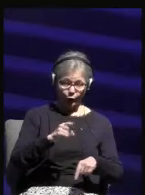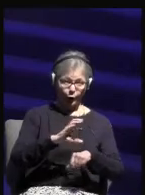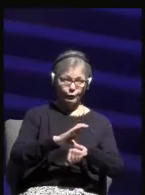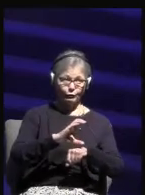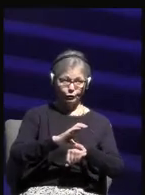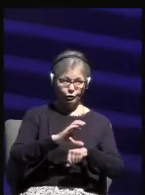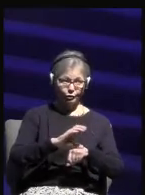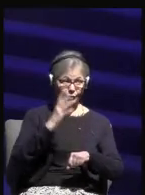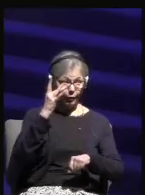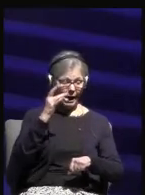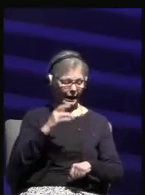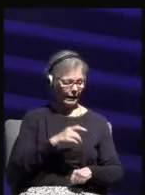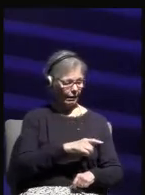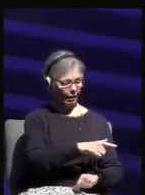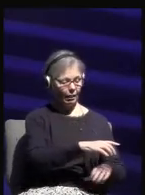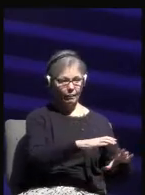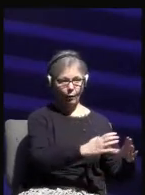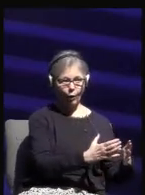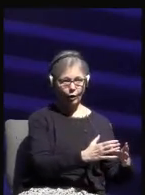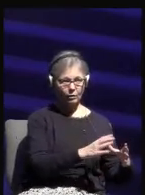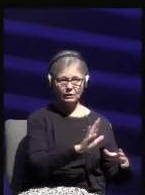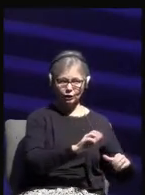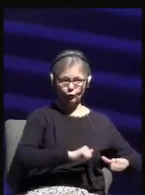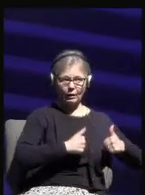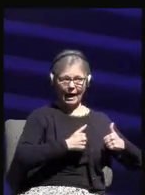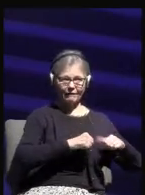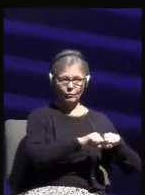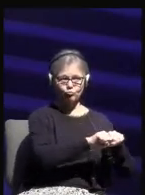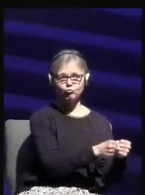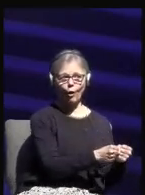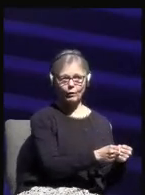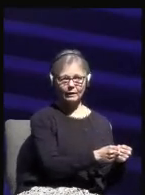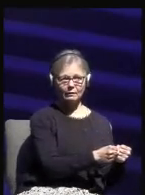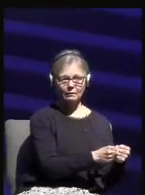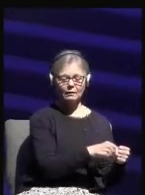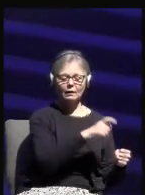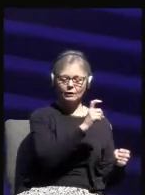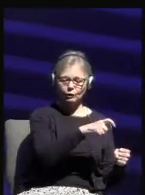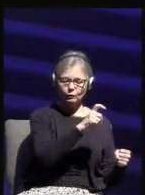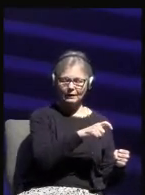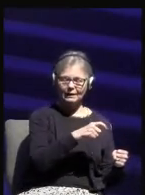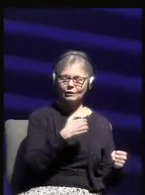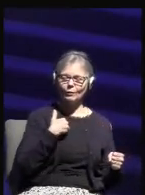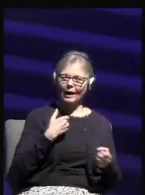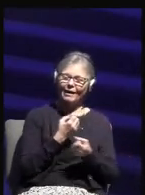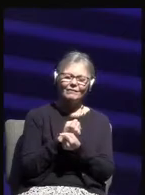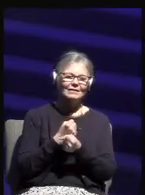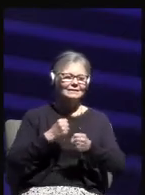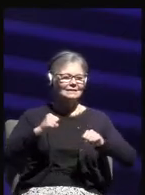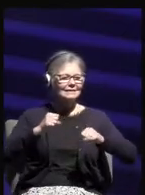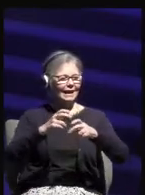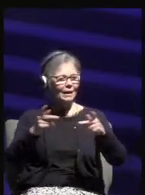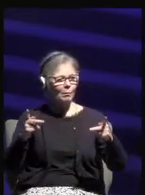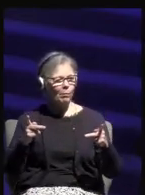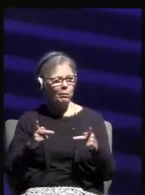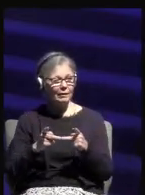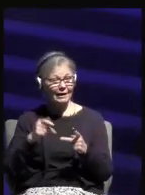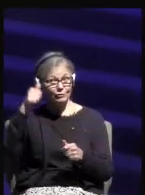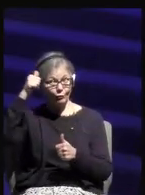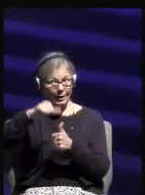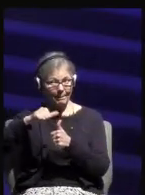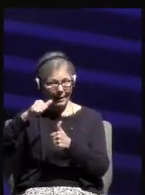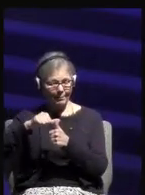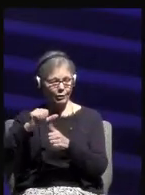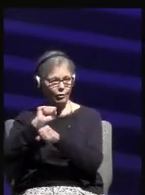that place of refuge that we talked about today. We need to have that place of shelter that we talked about